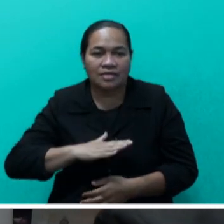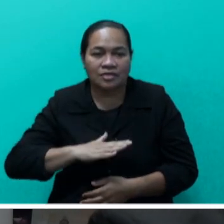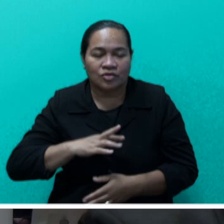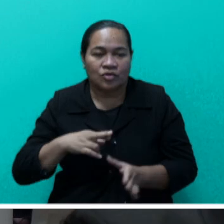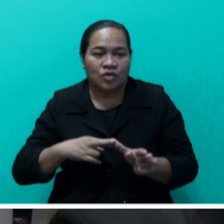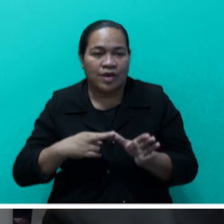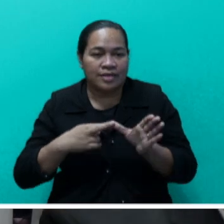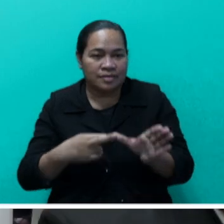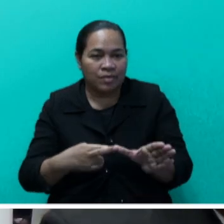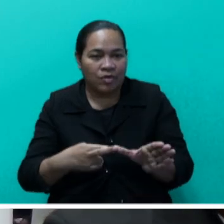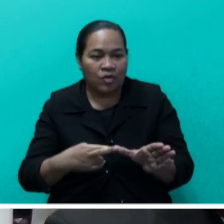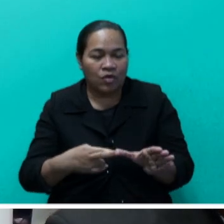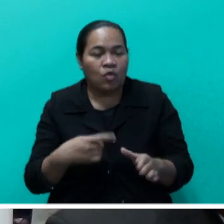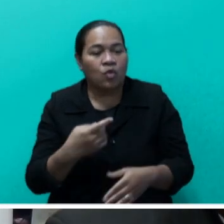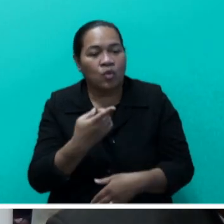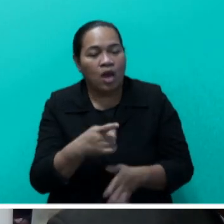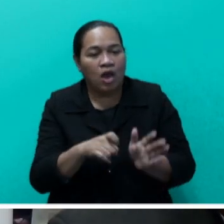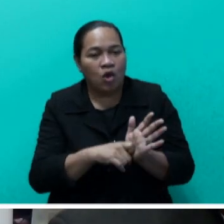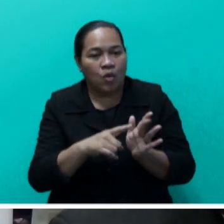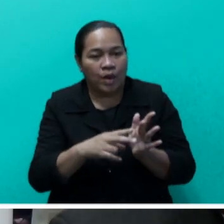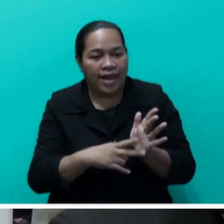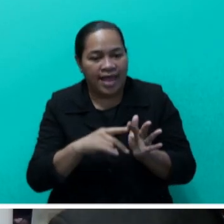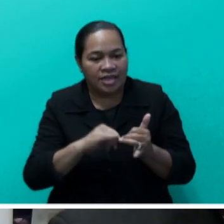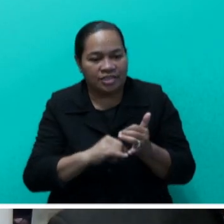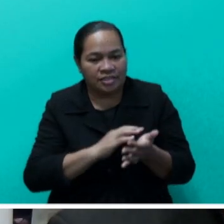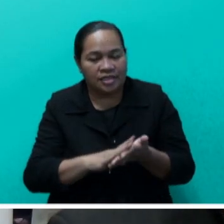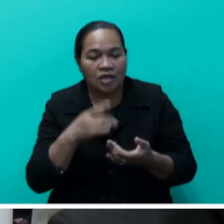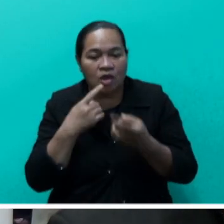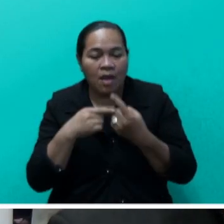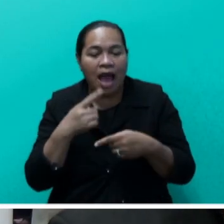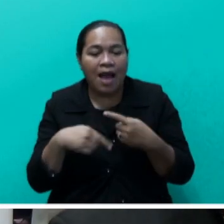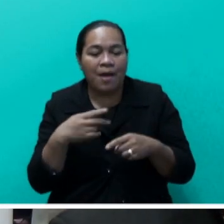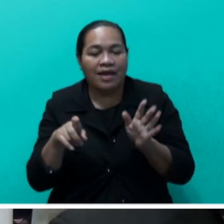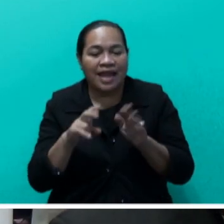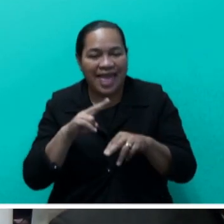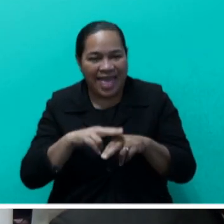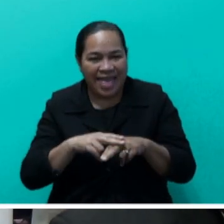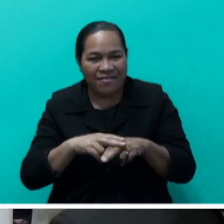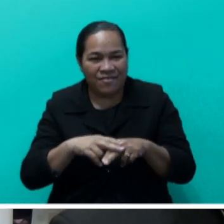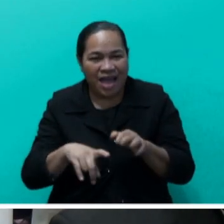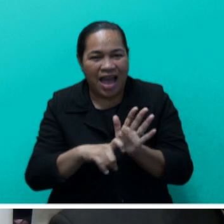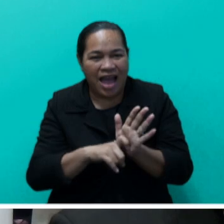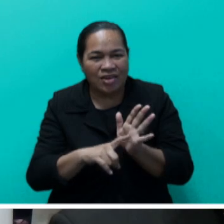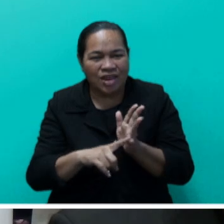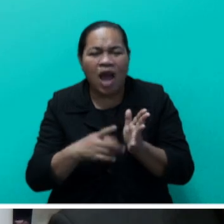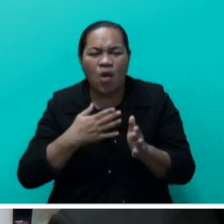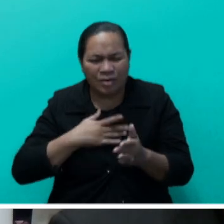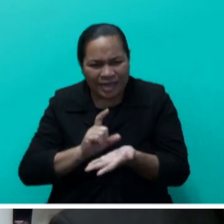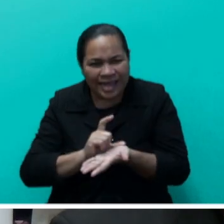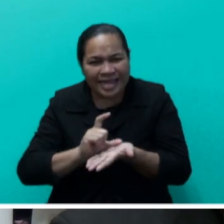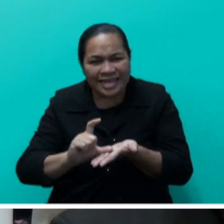respond to Honourable Dinesh Sharma's comments about the FRU. And I thought I'd just make something very, very clear,